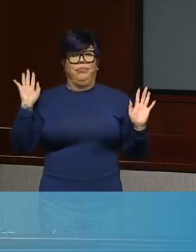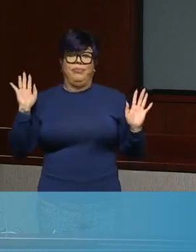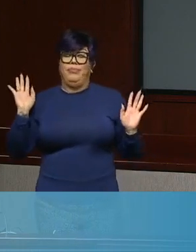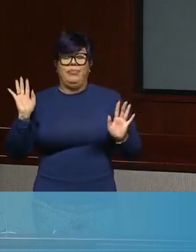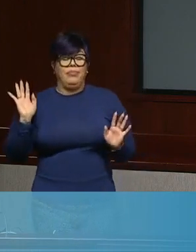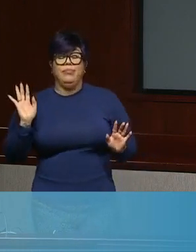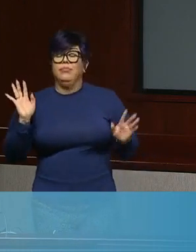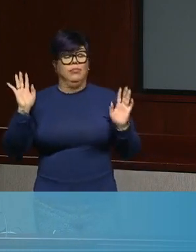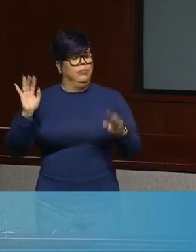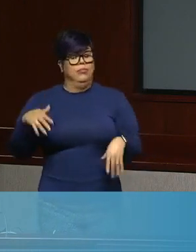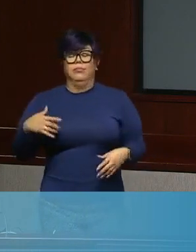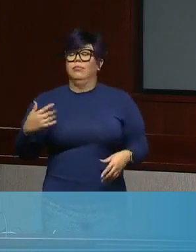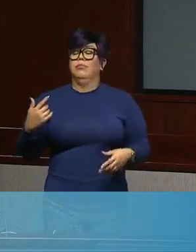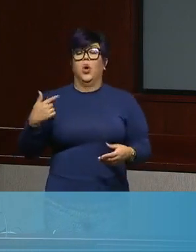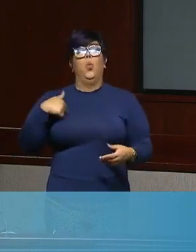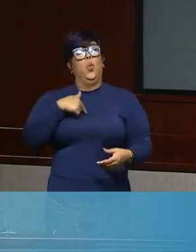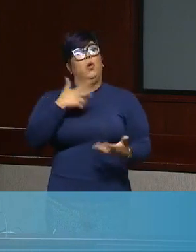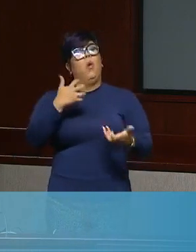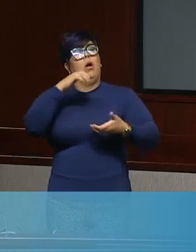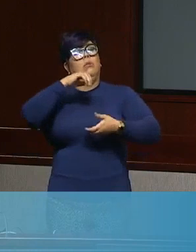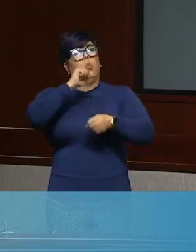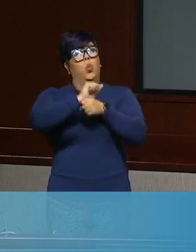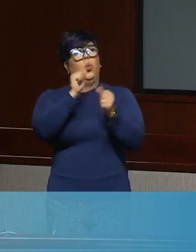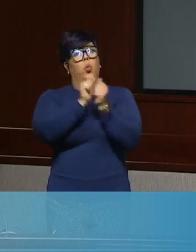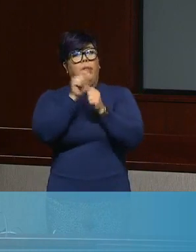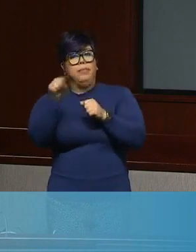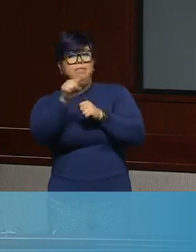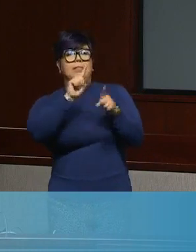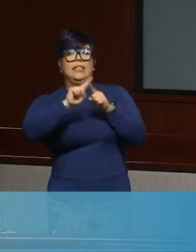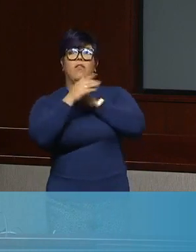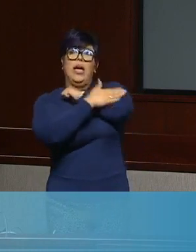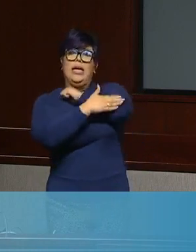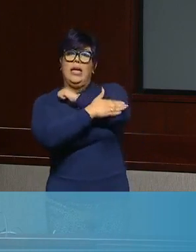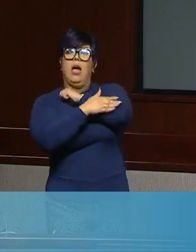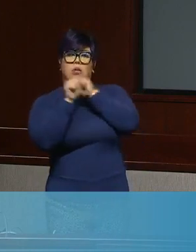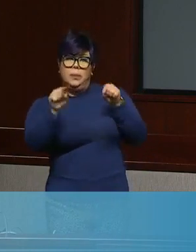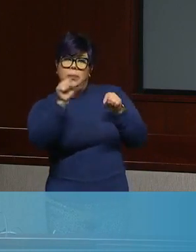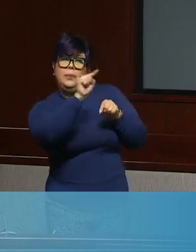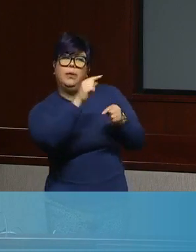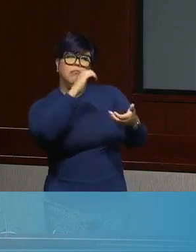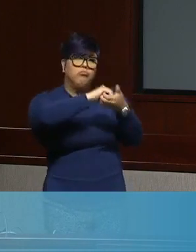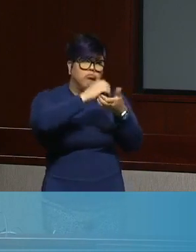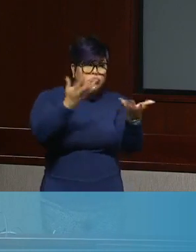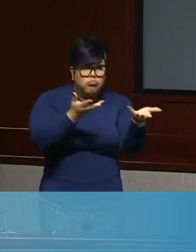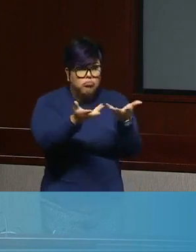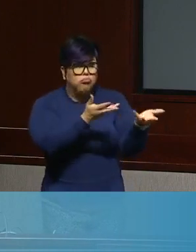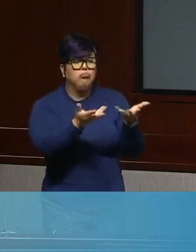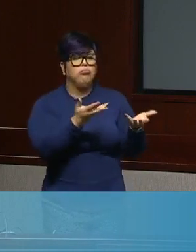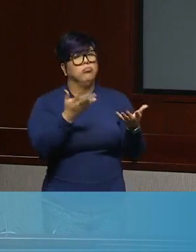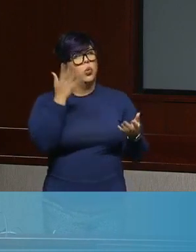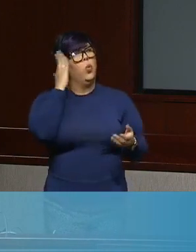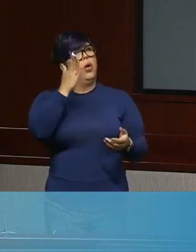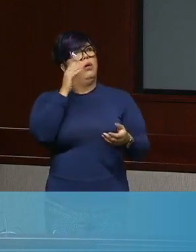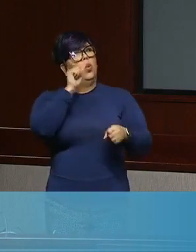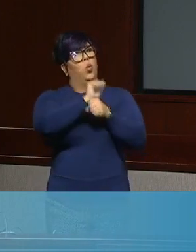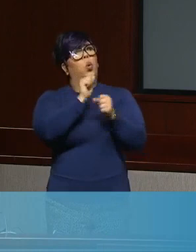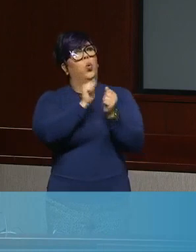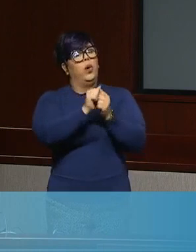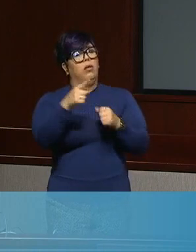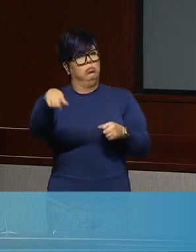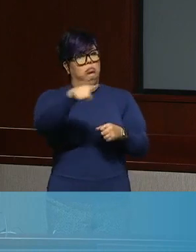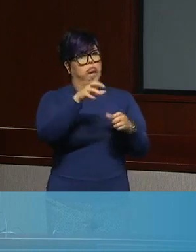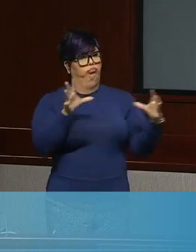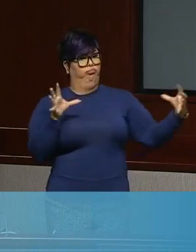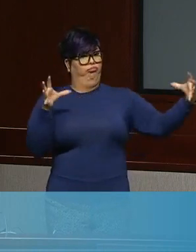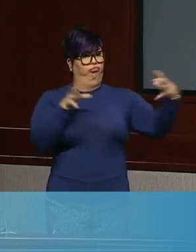We will be working with other counties across the state in the days and weeks ahead to demand